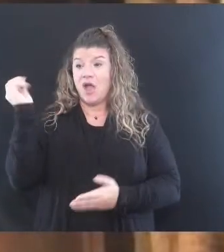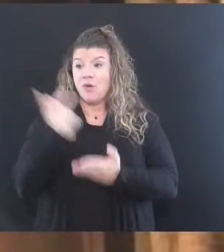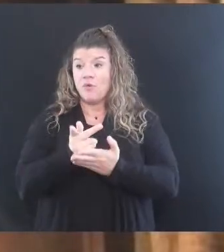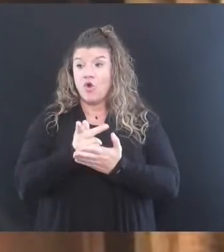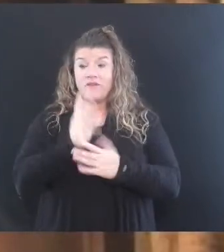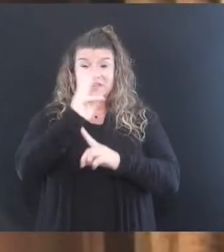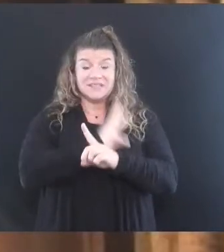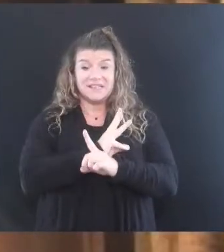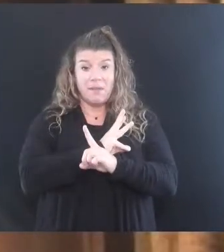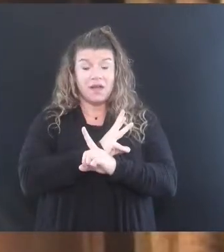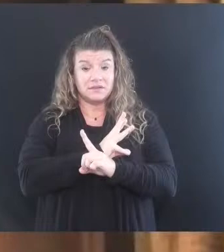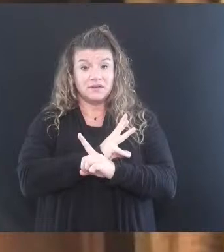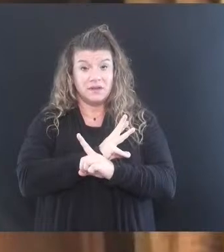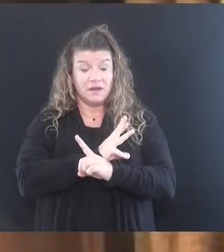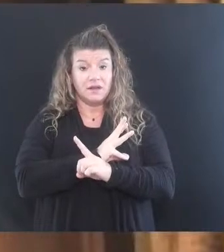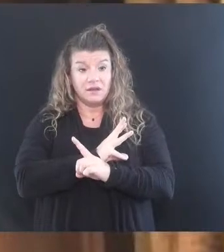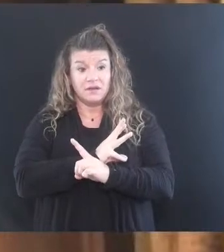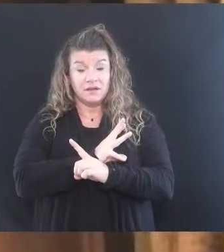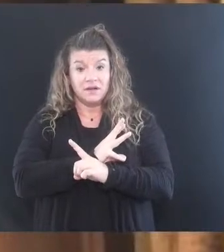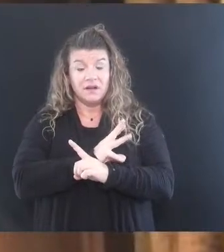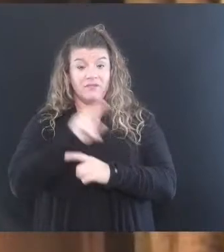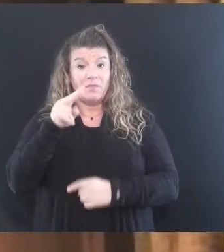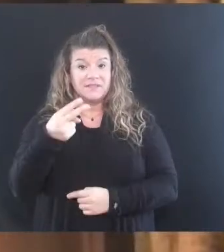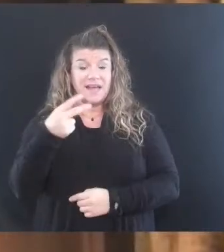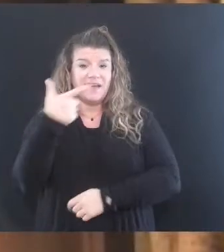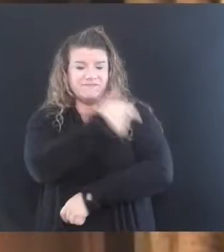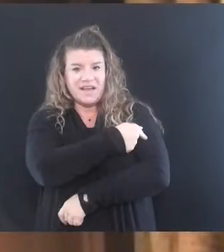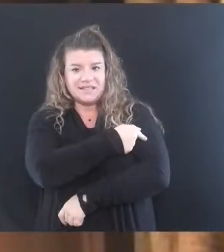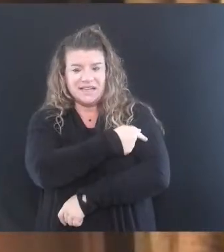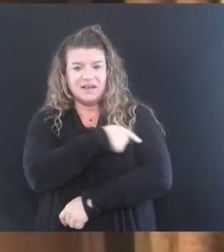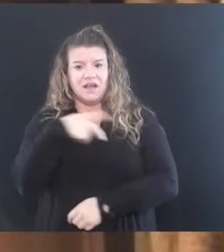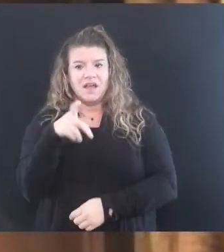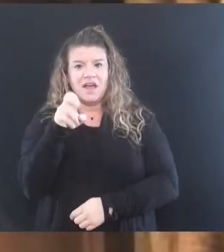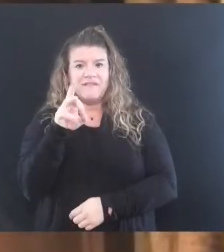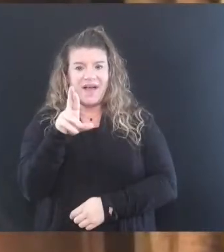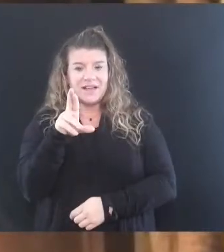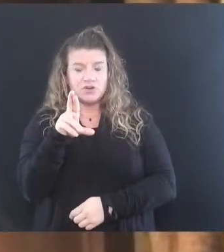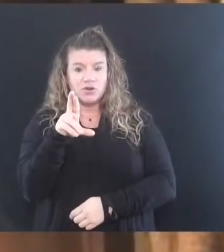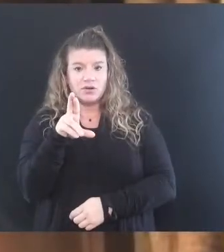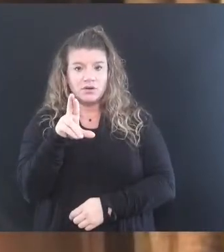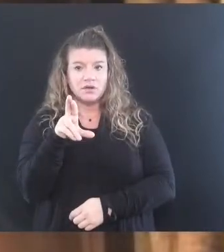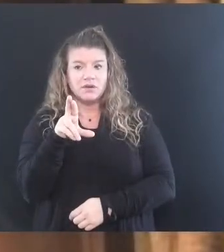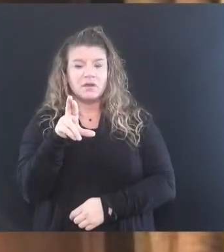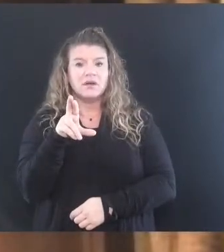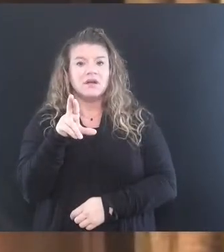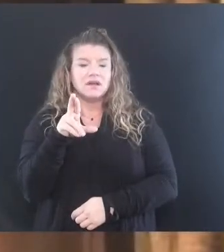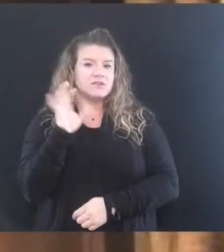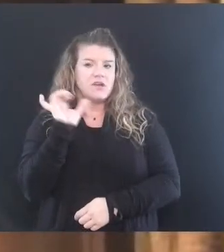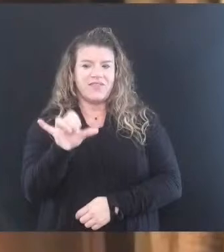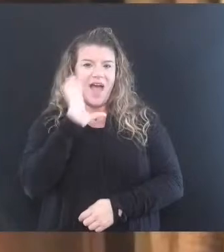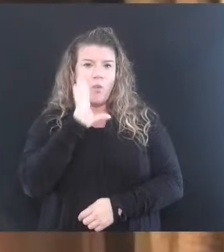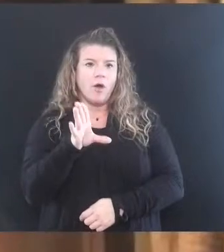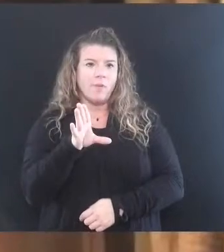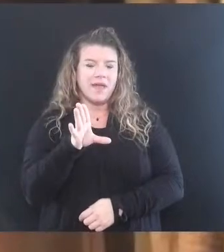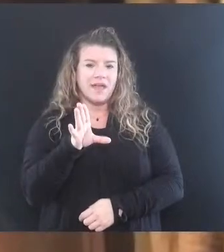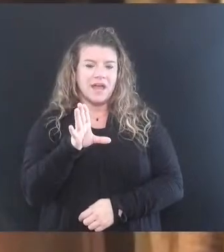it's 6 months from the second vaccine of Pfizer, and so that would be